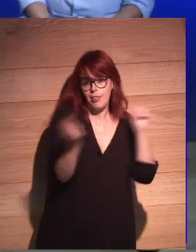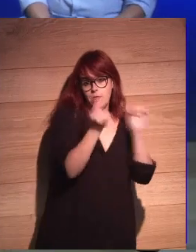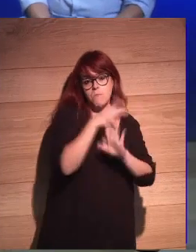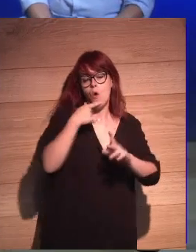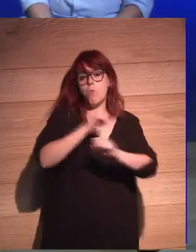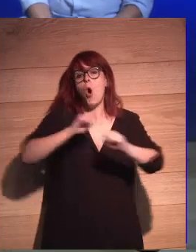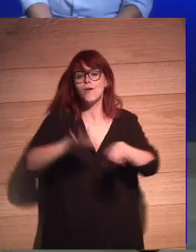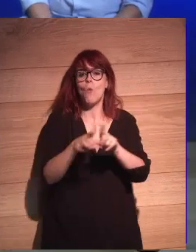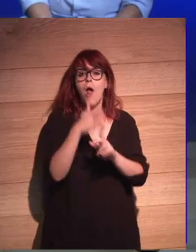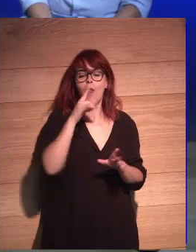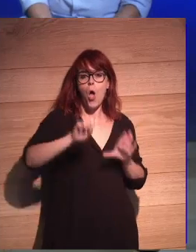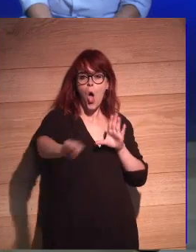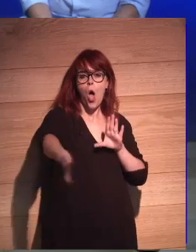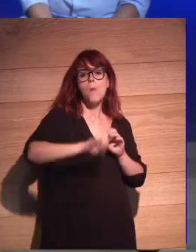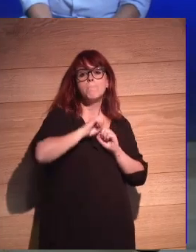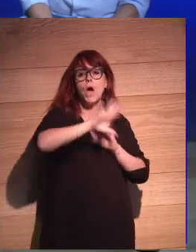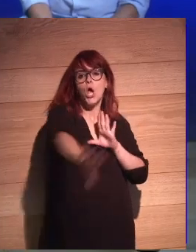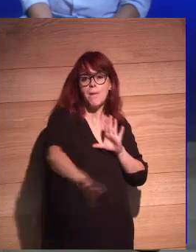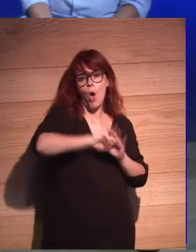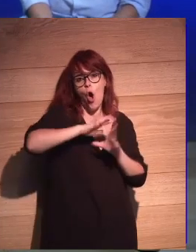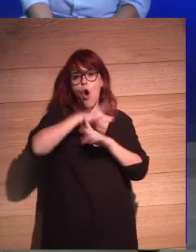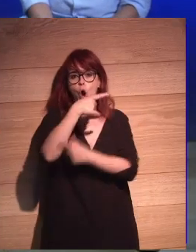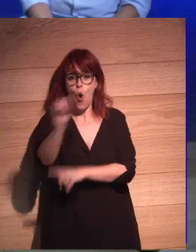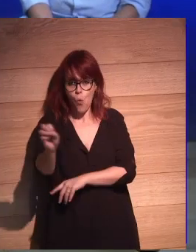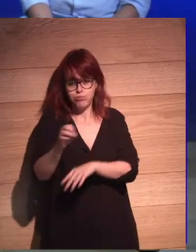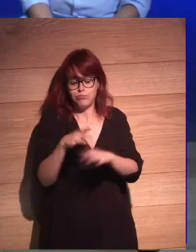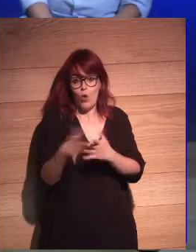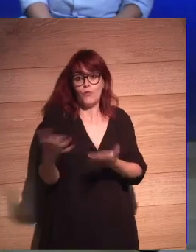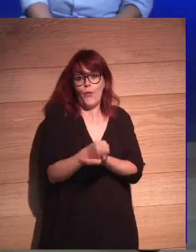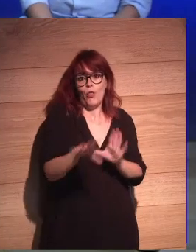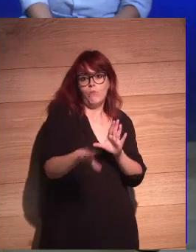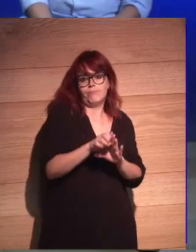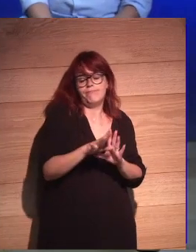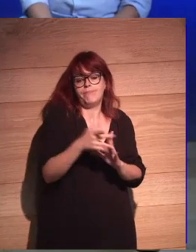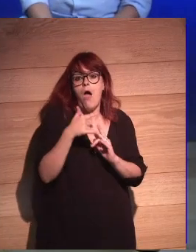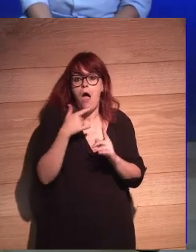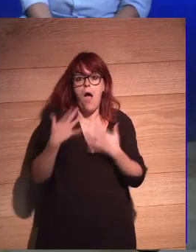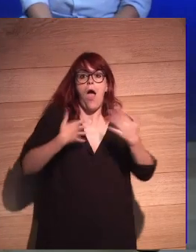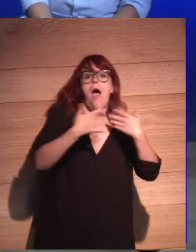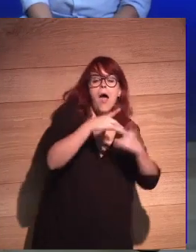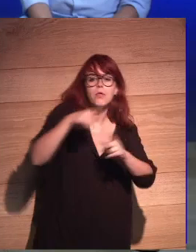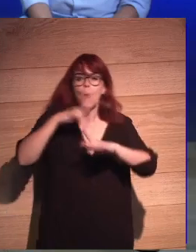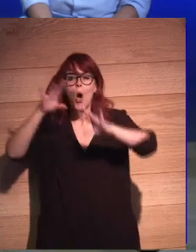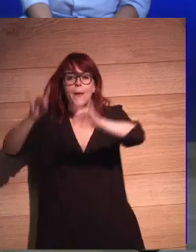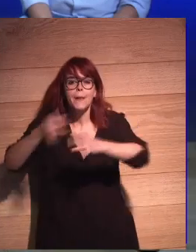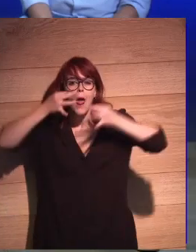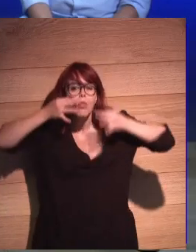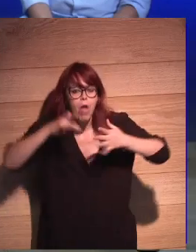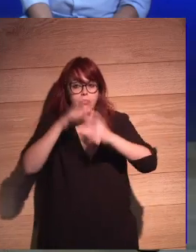discussion. Like, for example, well, Pokemon Go, that everybody was haunted Pokemons on the street.